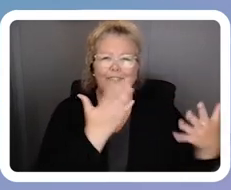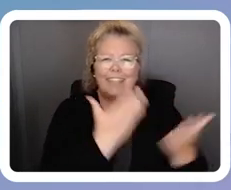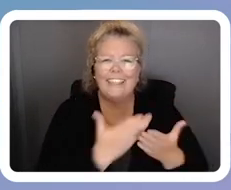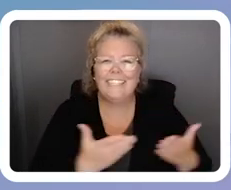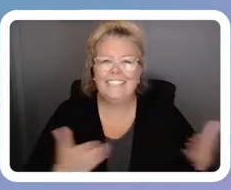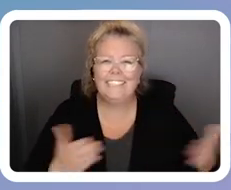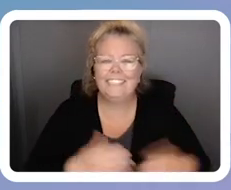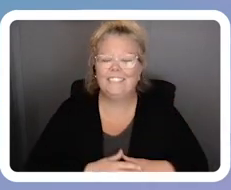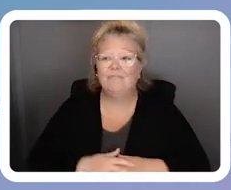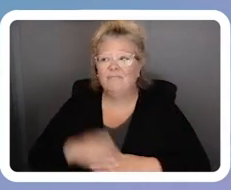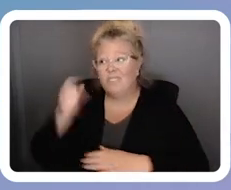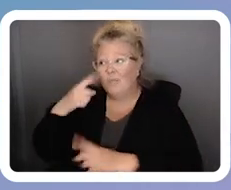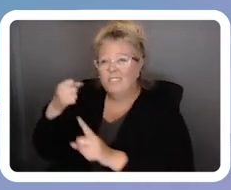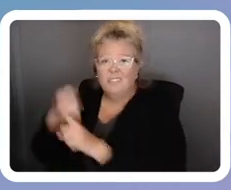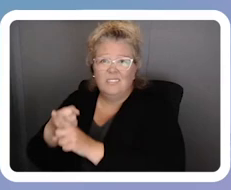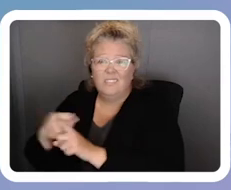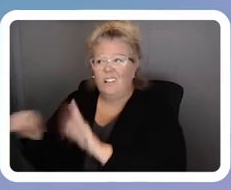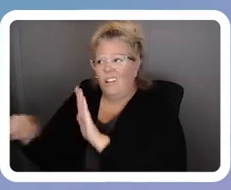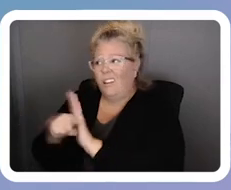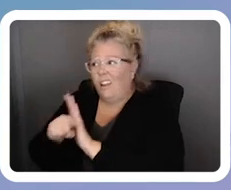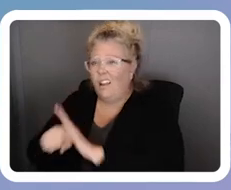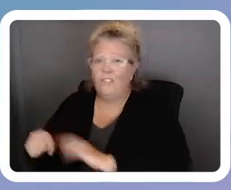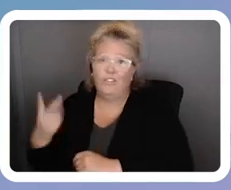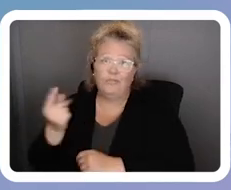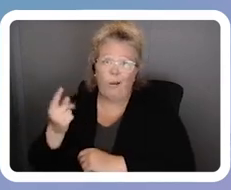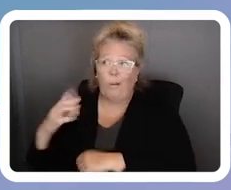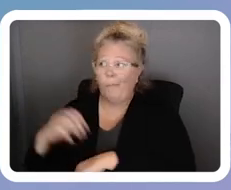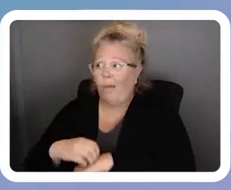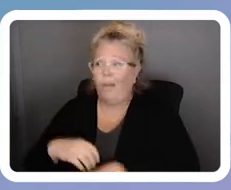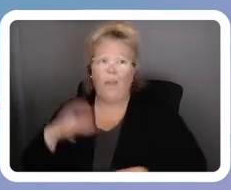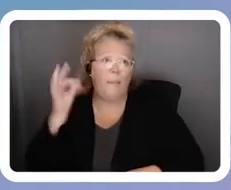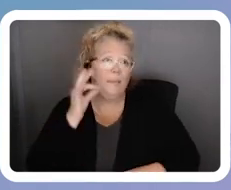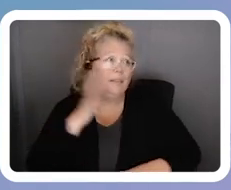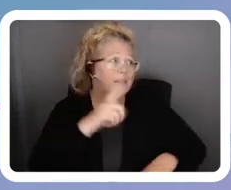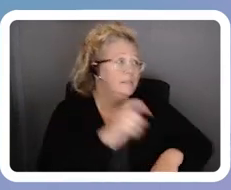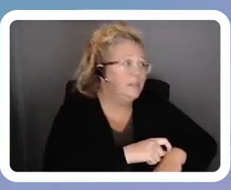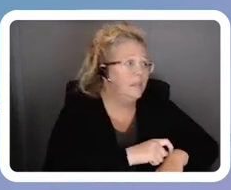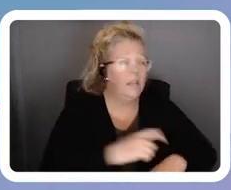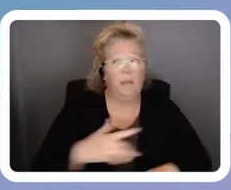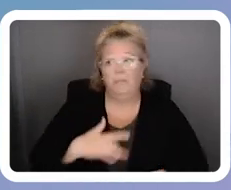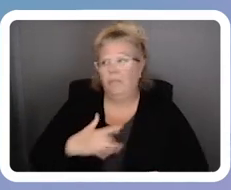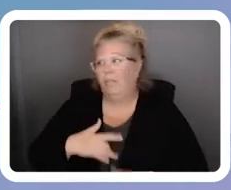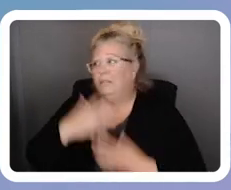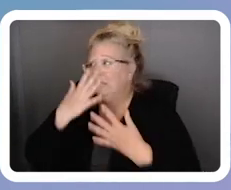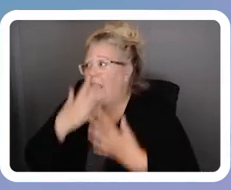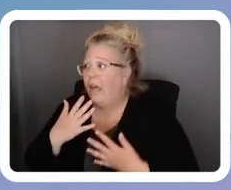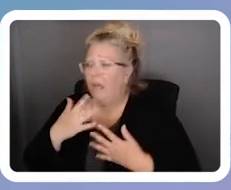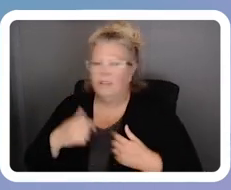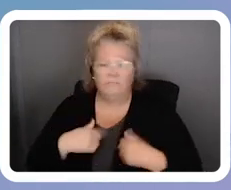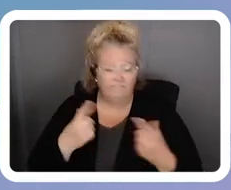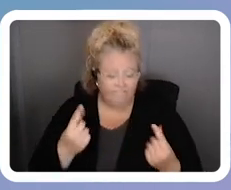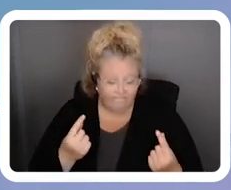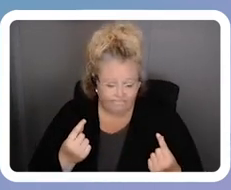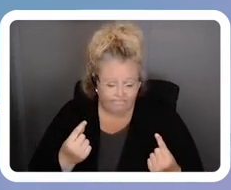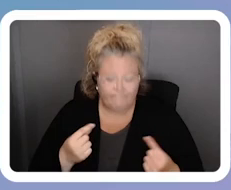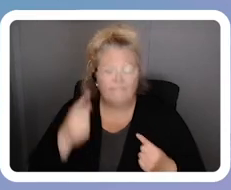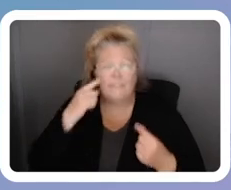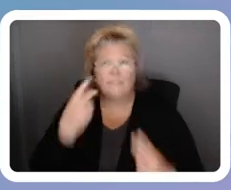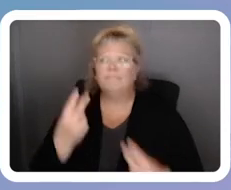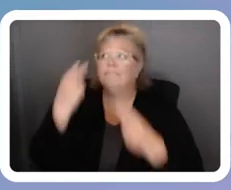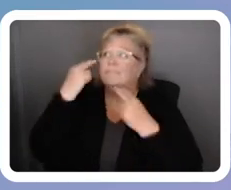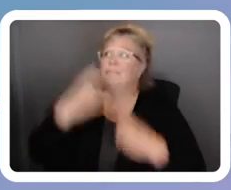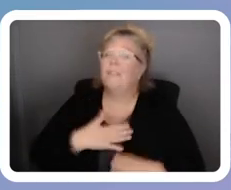the dog bites, when the bee stings, when I'm feeling sad, I